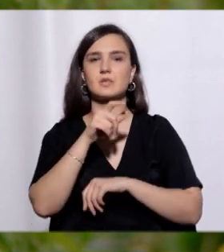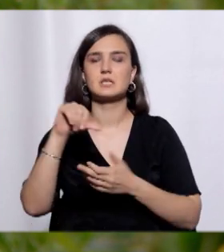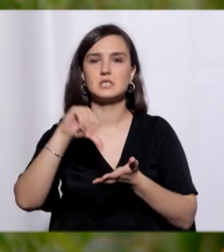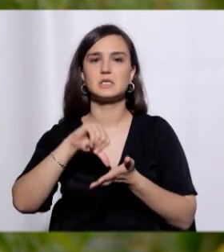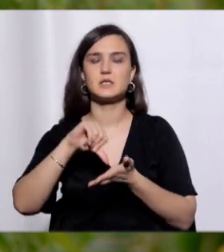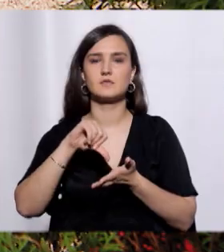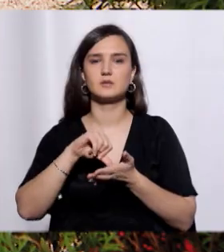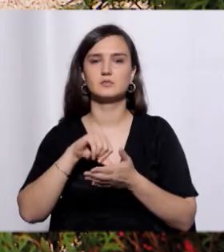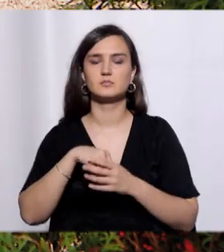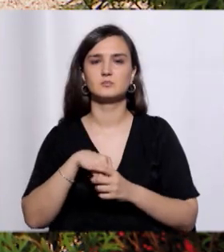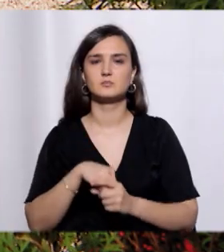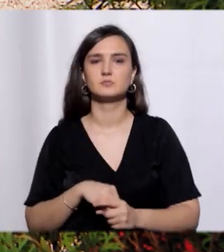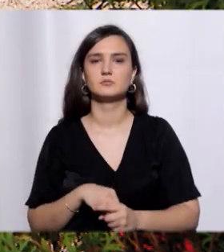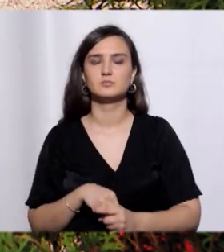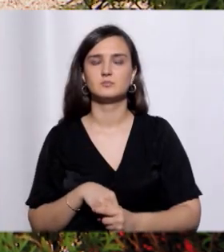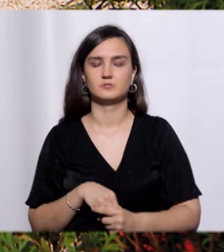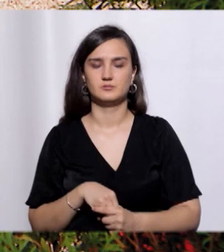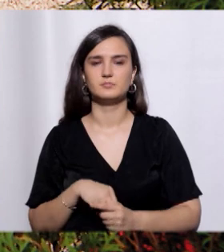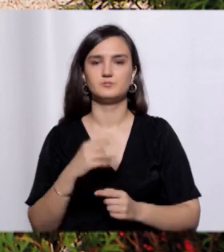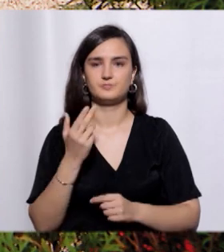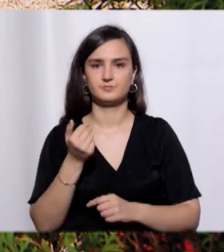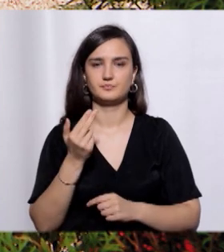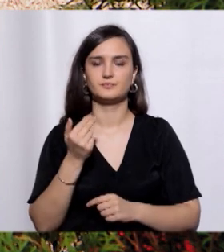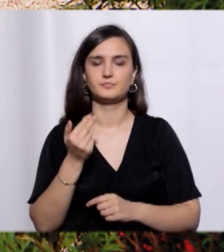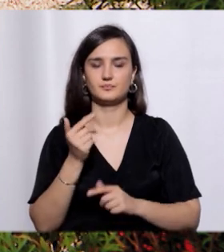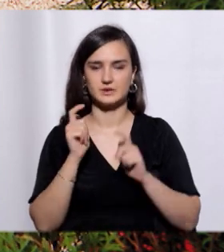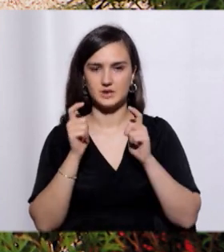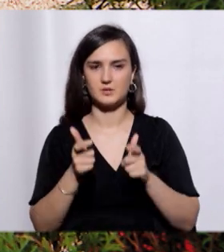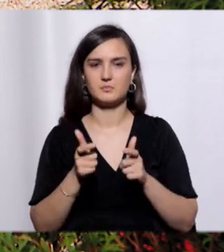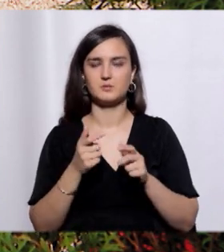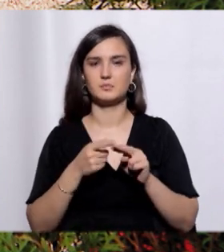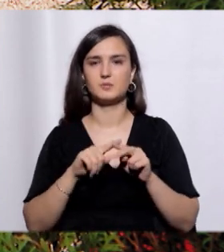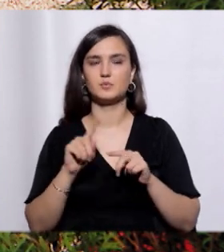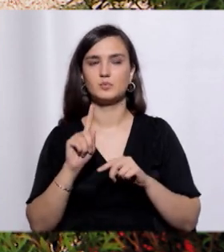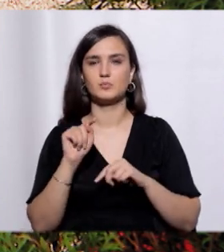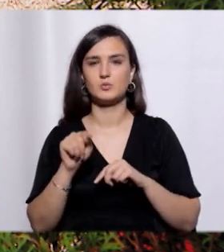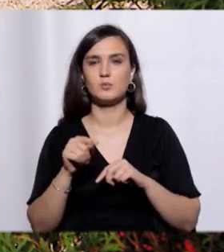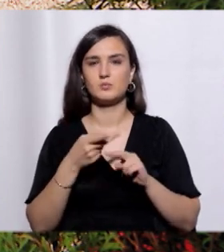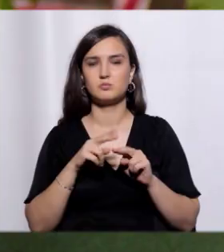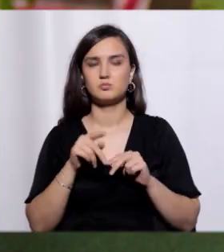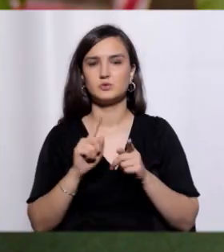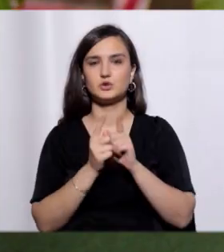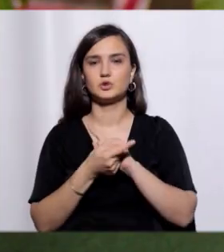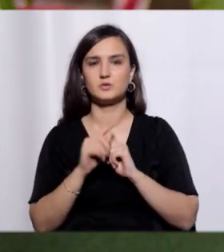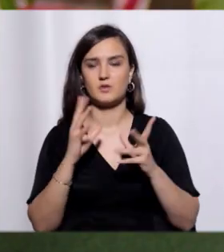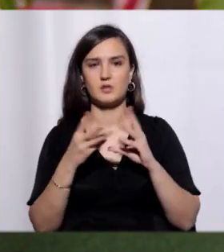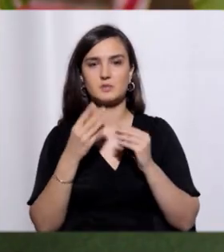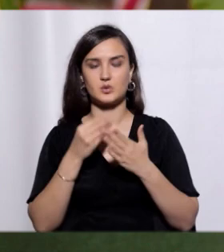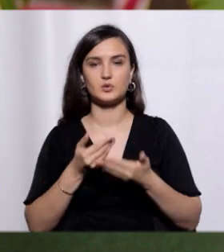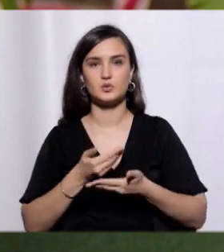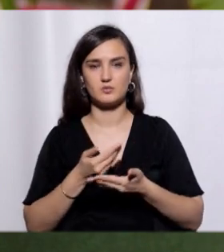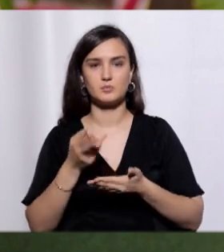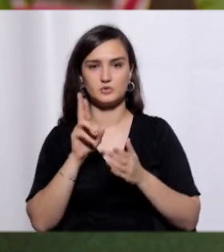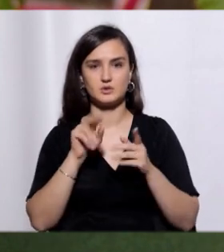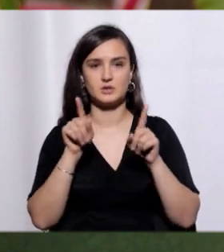the landed gentry. Yes, of course, I do agree with you, because this will would change everything in her life, right?